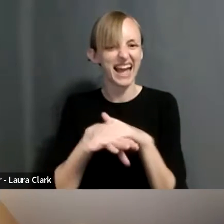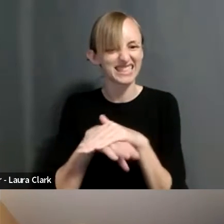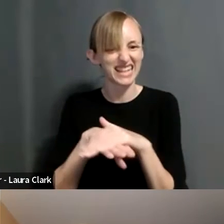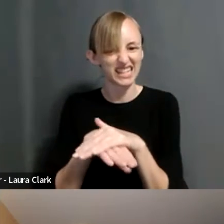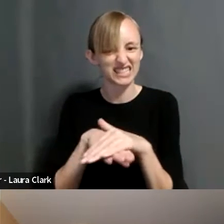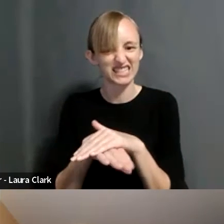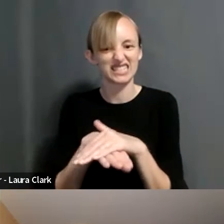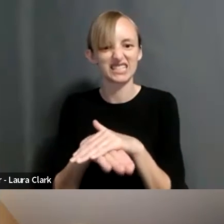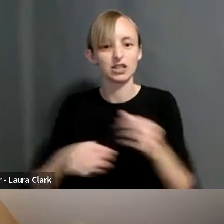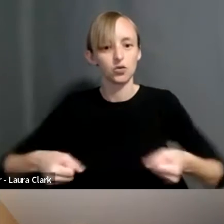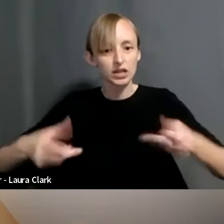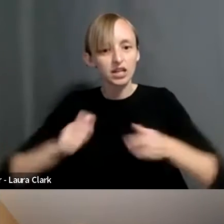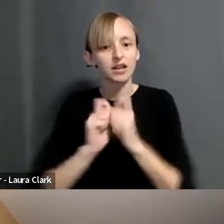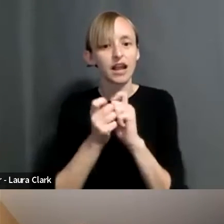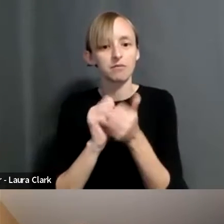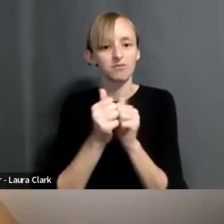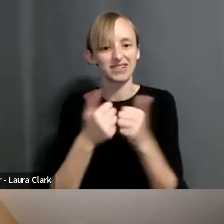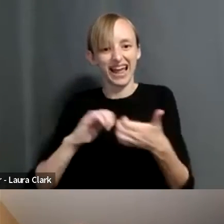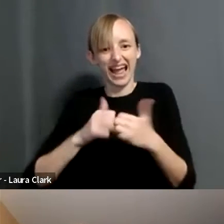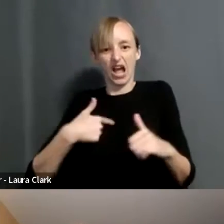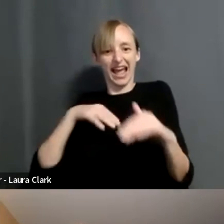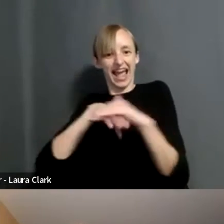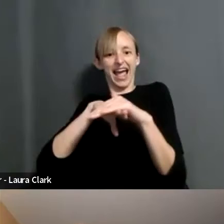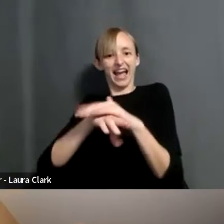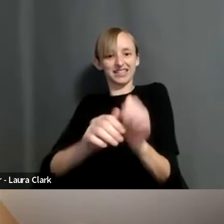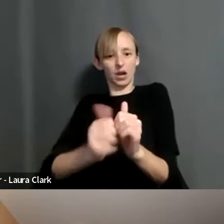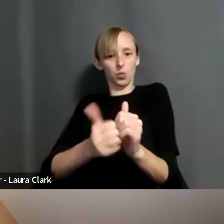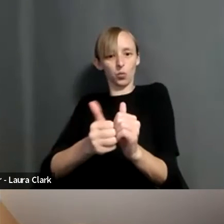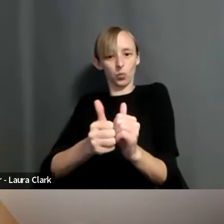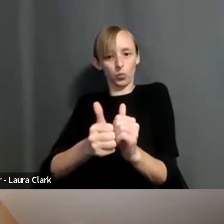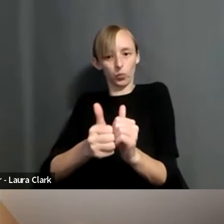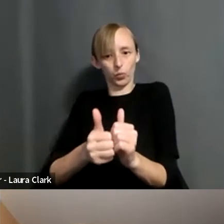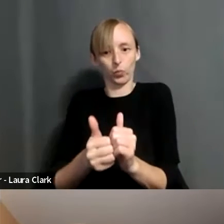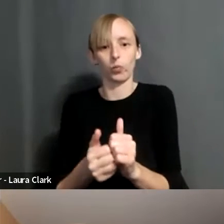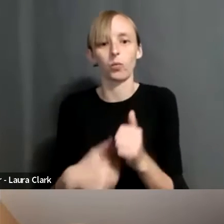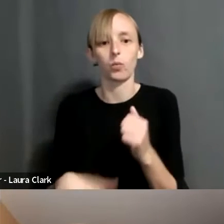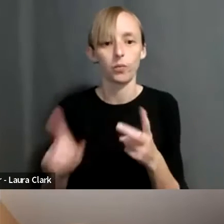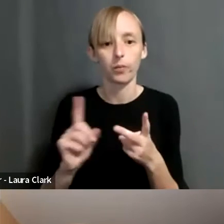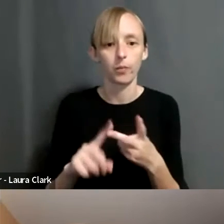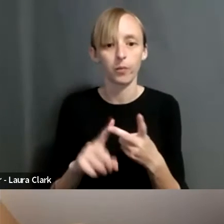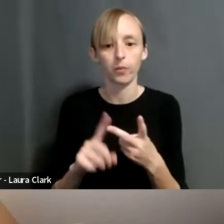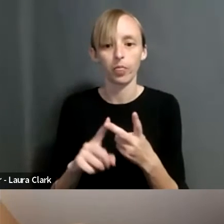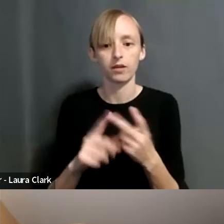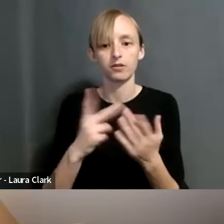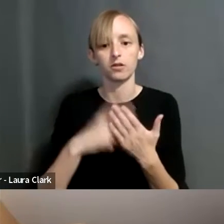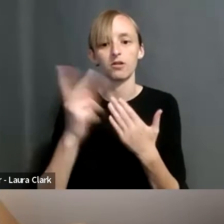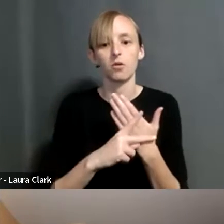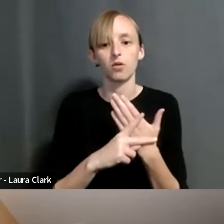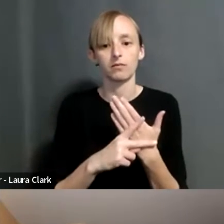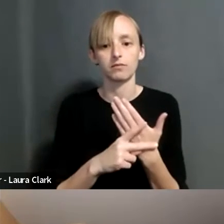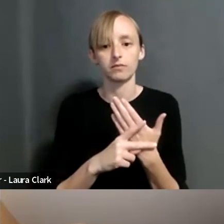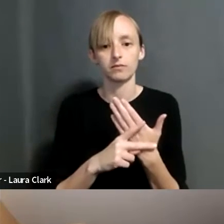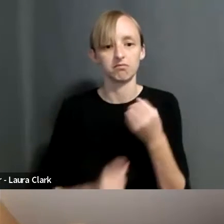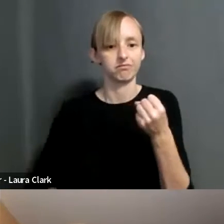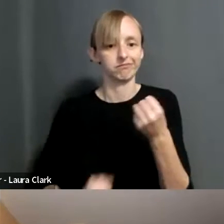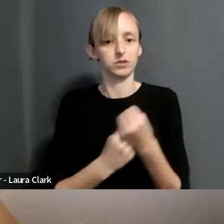to wheelchair and adaptive sports? And then how are these programs